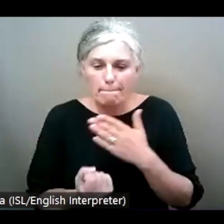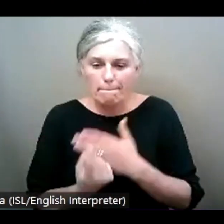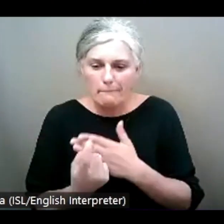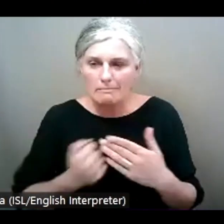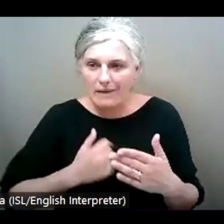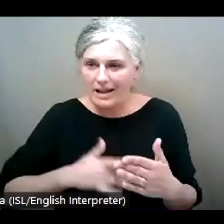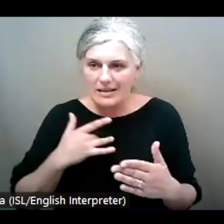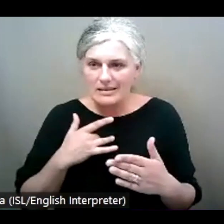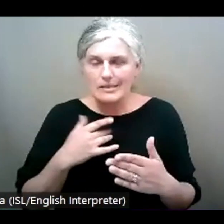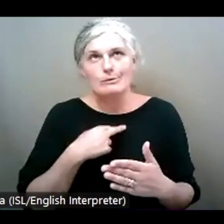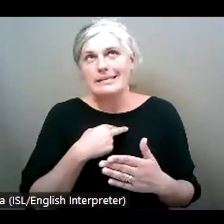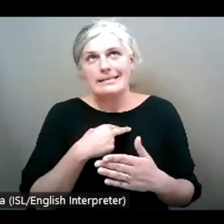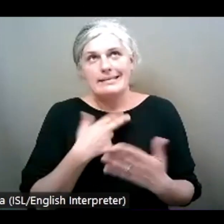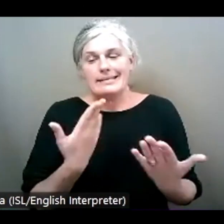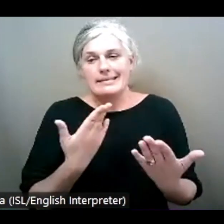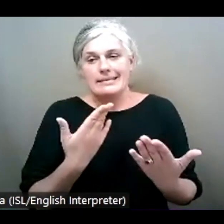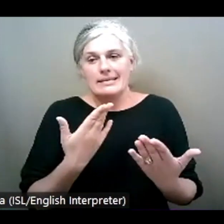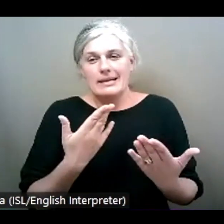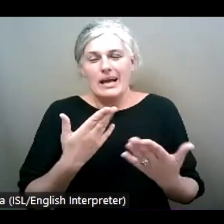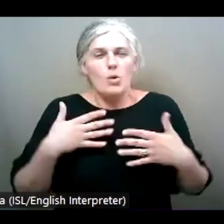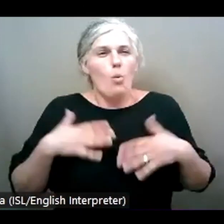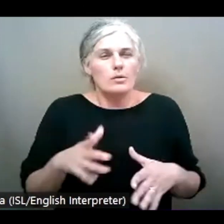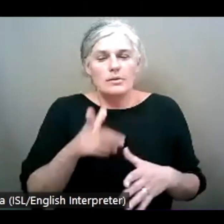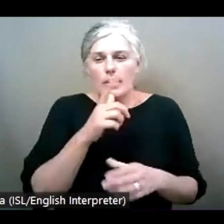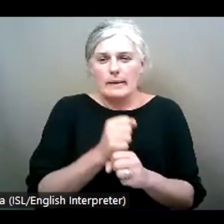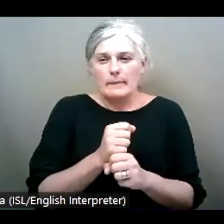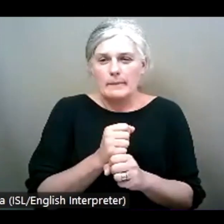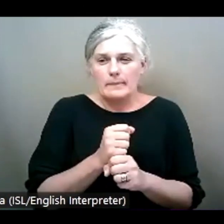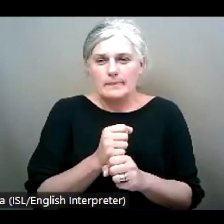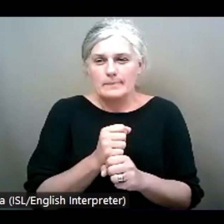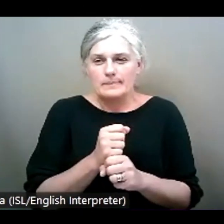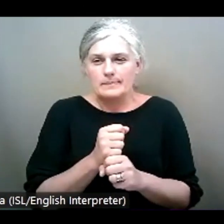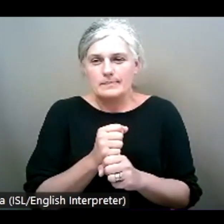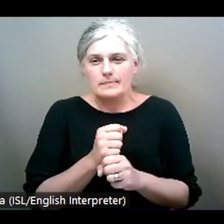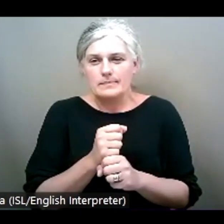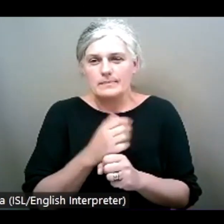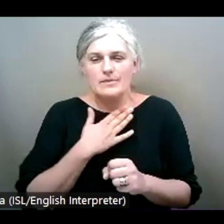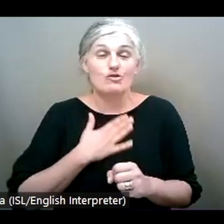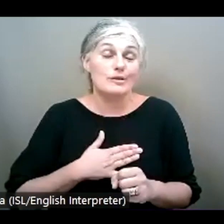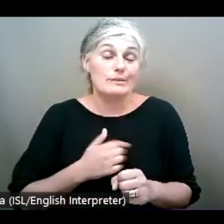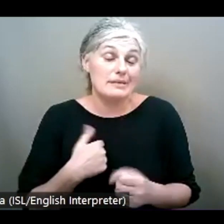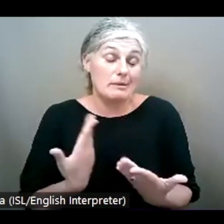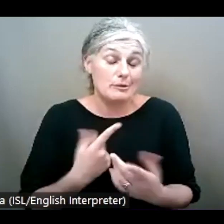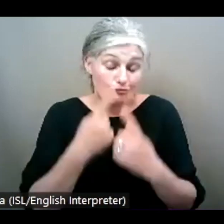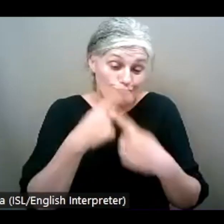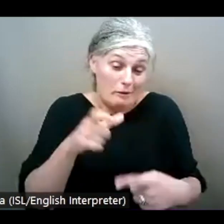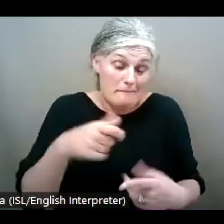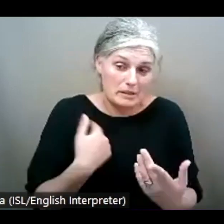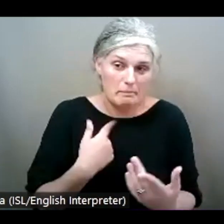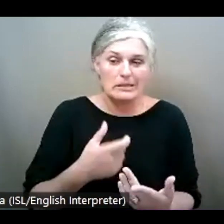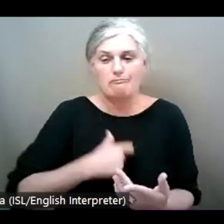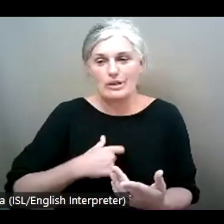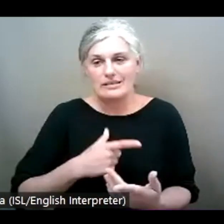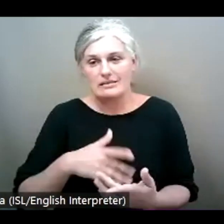talk. I'm hesitant to kind of talk about, this is just me being an oddball, but I don't like kind of talking about my personal life, because I feel